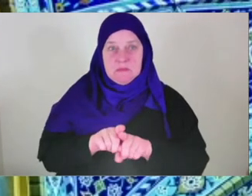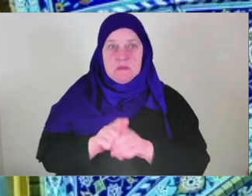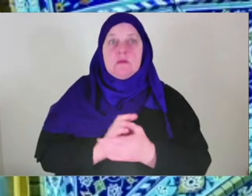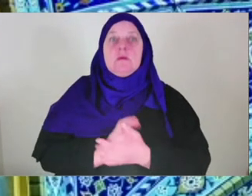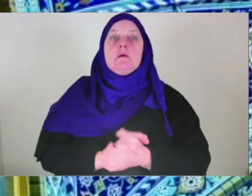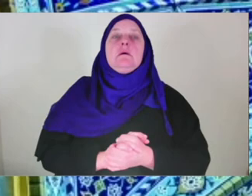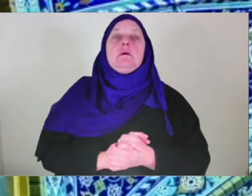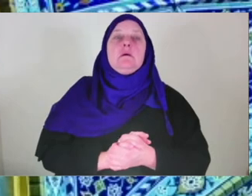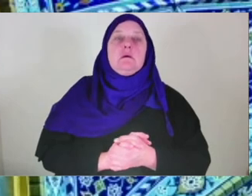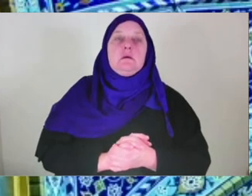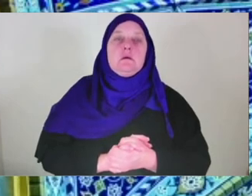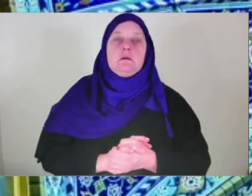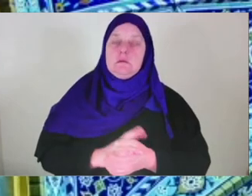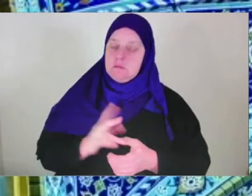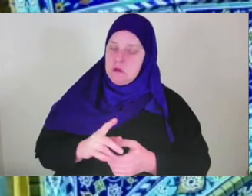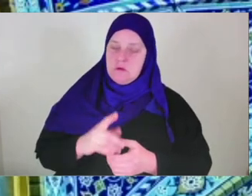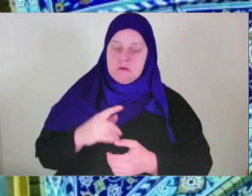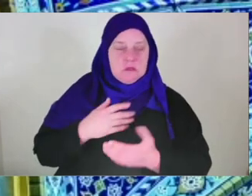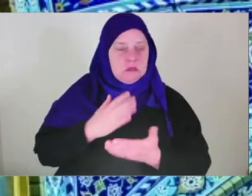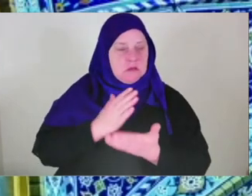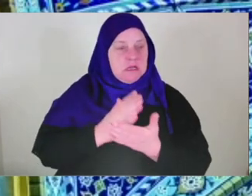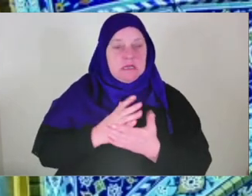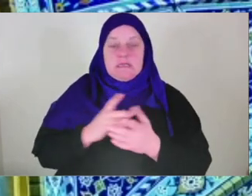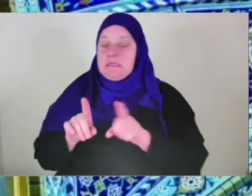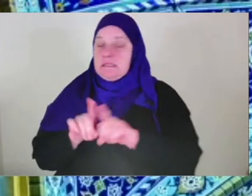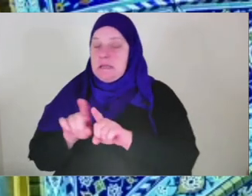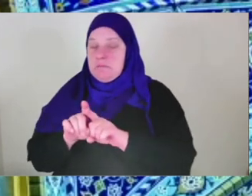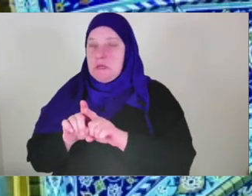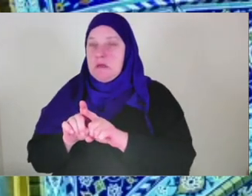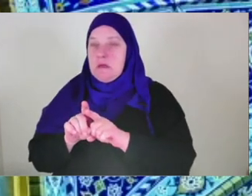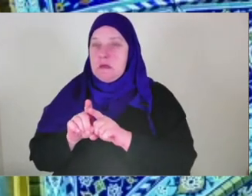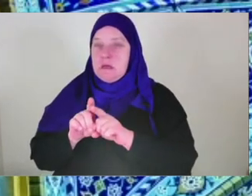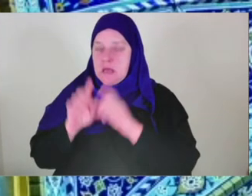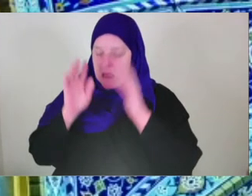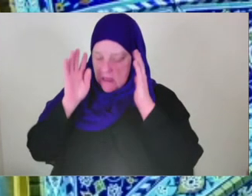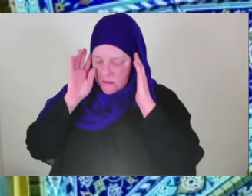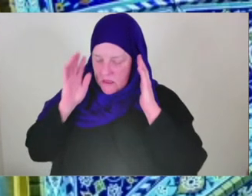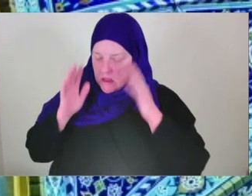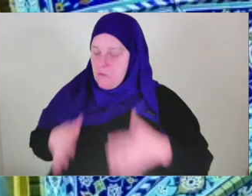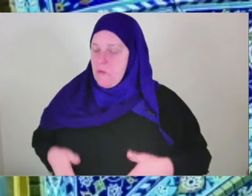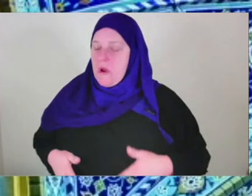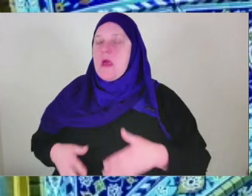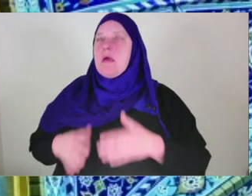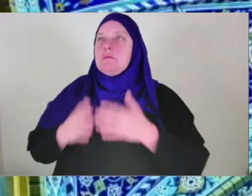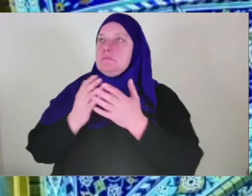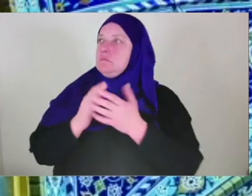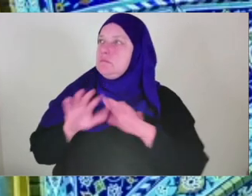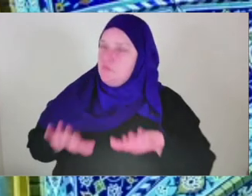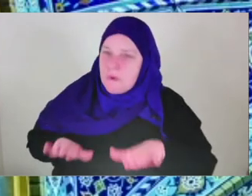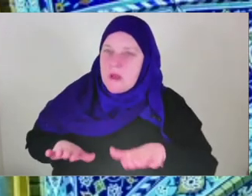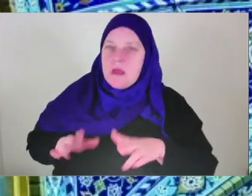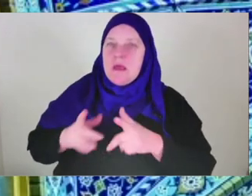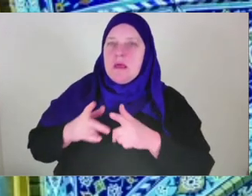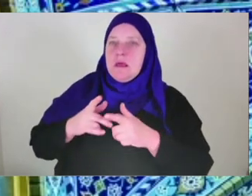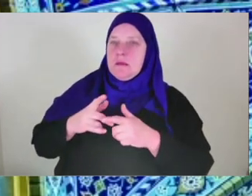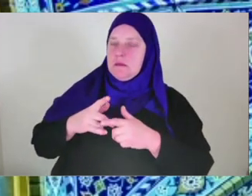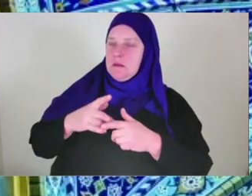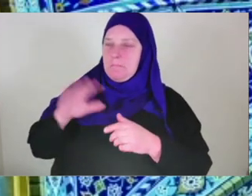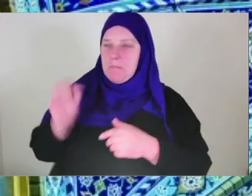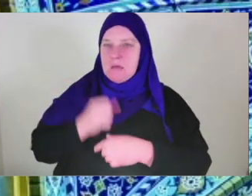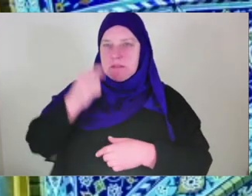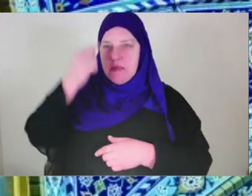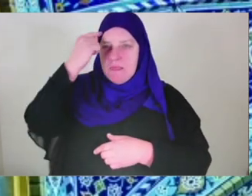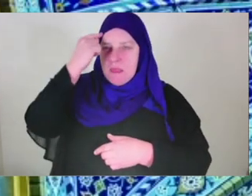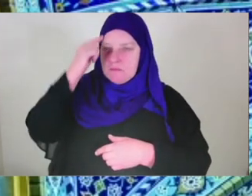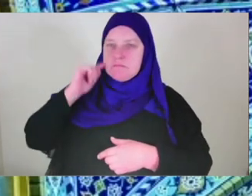zakat, you need to make intention of nearness to God. It's not just paying the tax that you don't have to do. The intention must be for the sake of